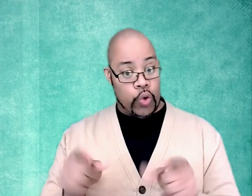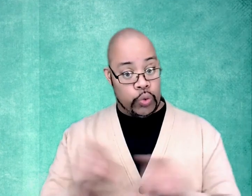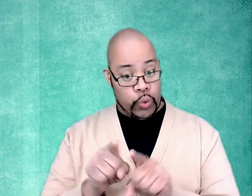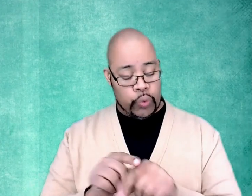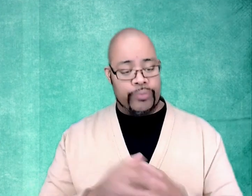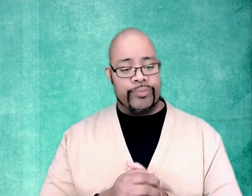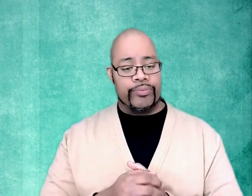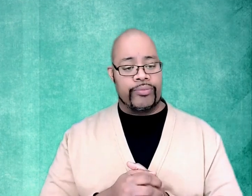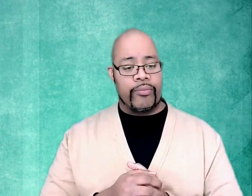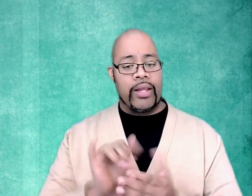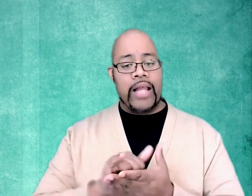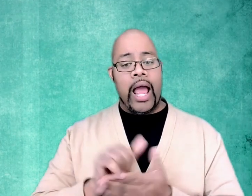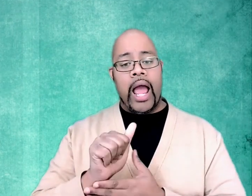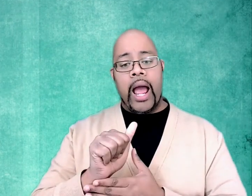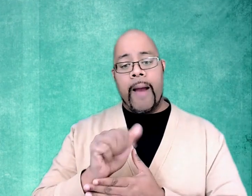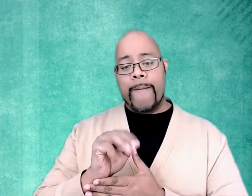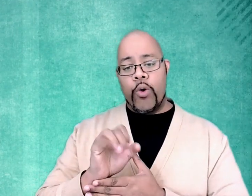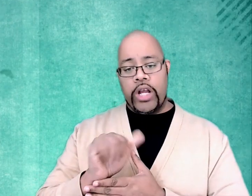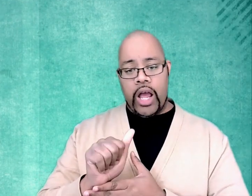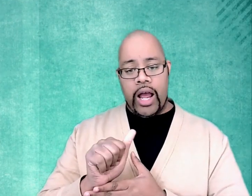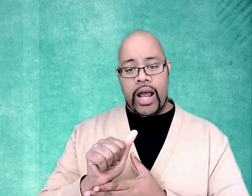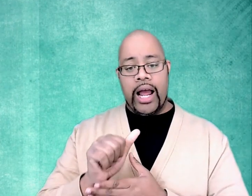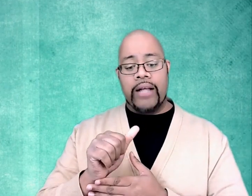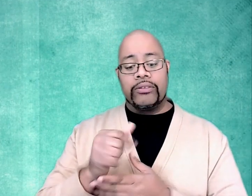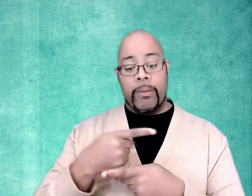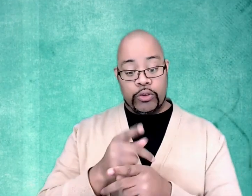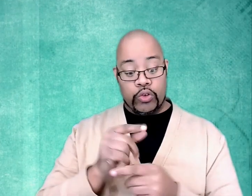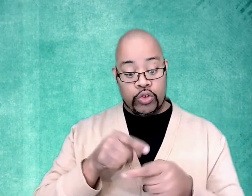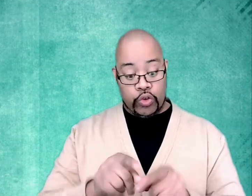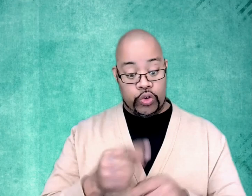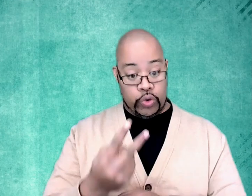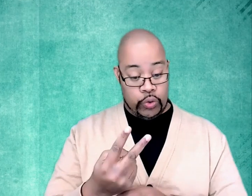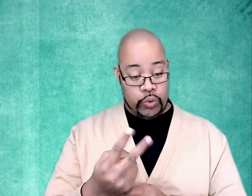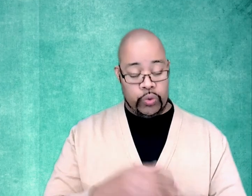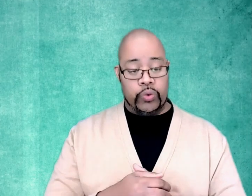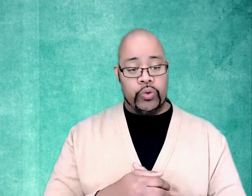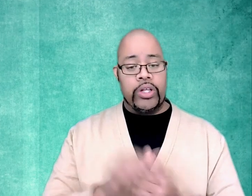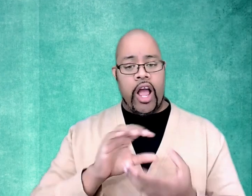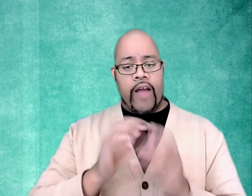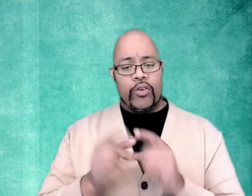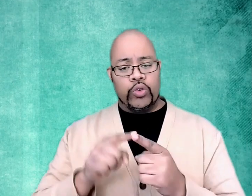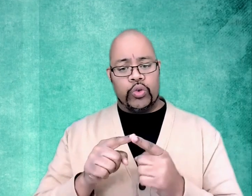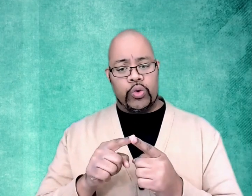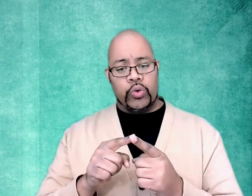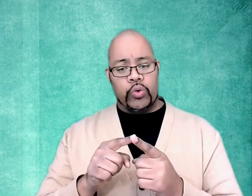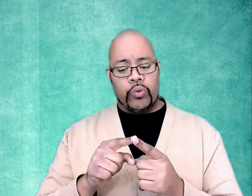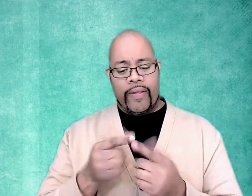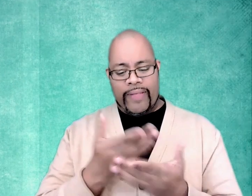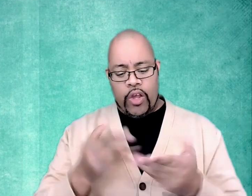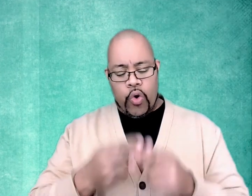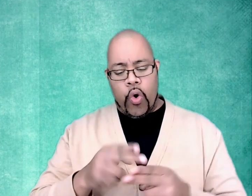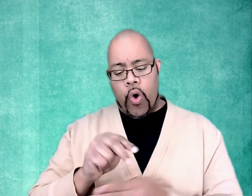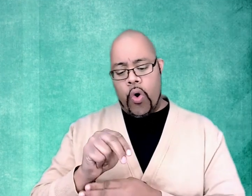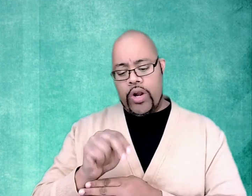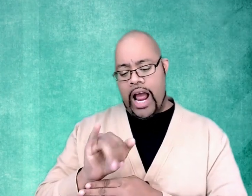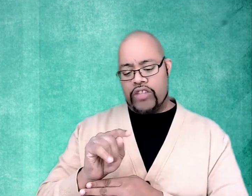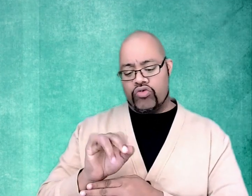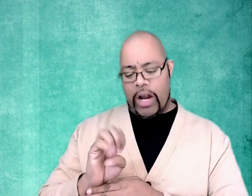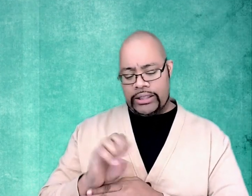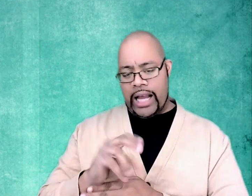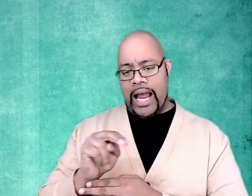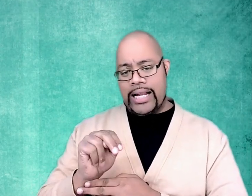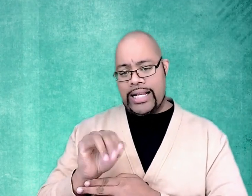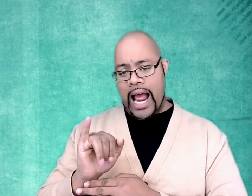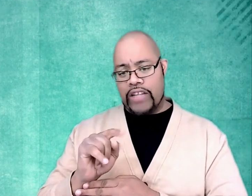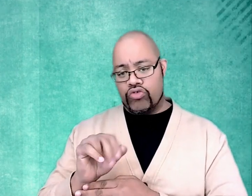and during nitrification, the ammonia in the soils produced during stage 2 mineralization is converted into compounds called nitrites and nitrates,